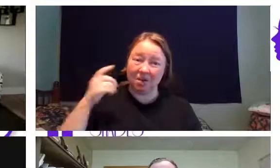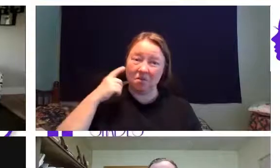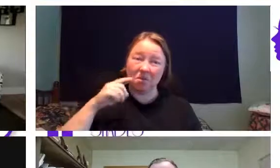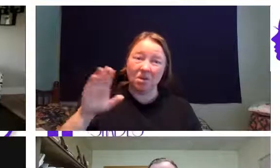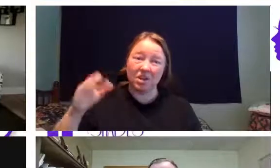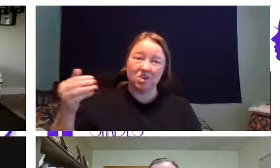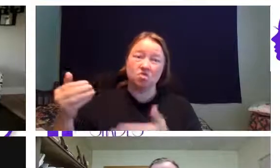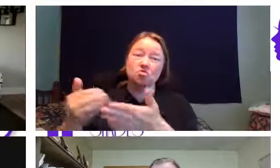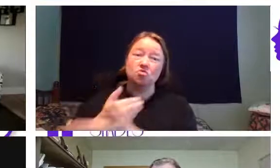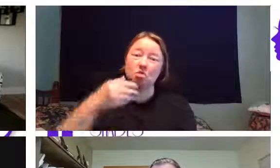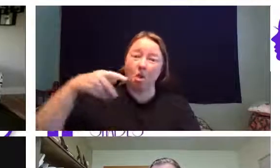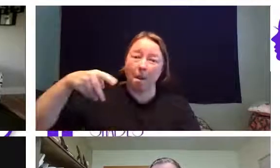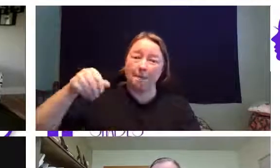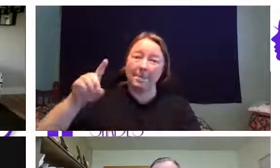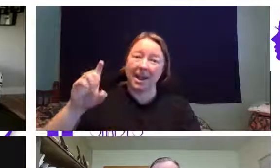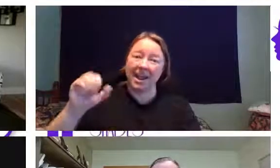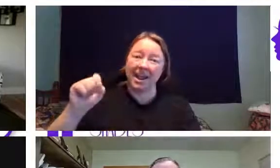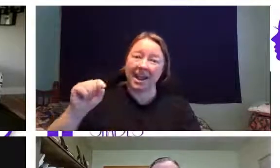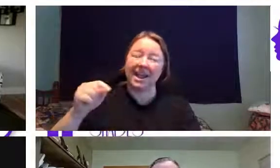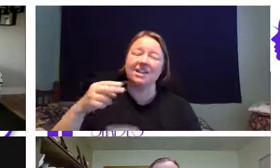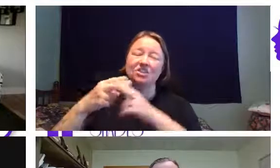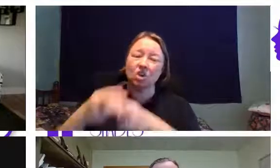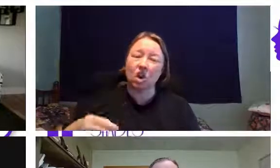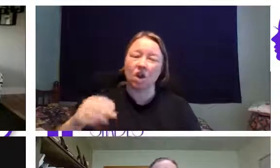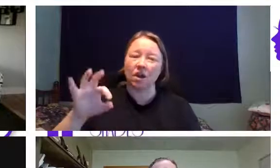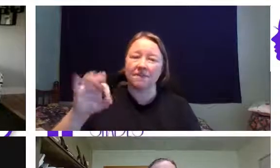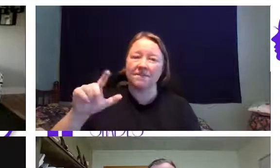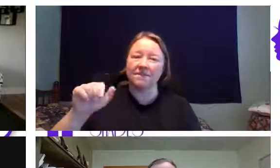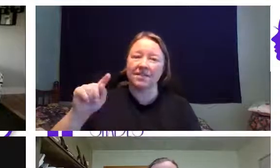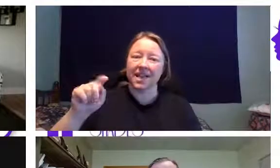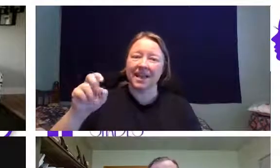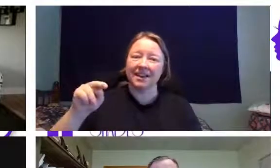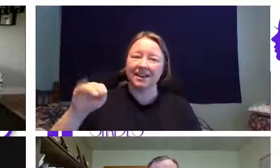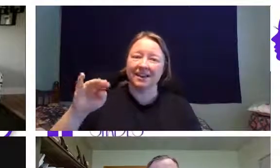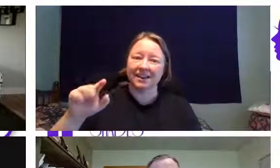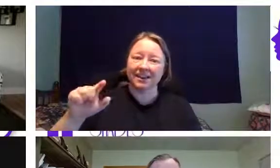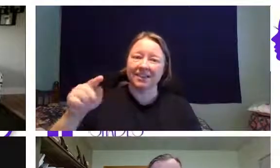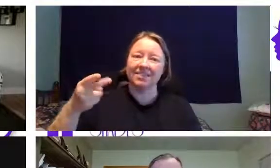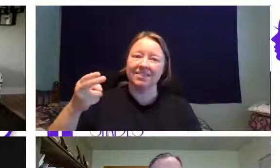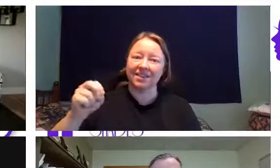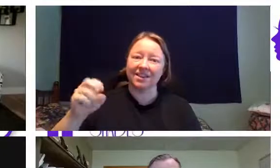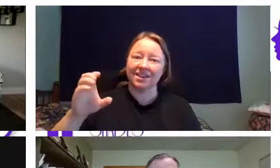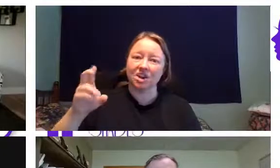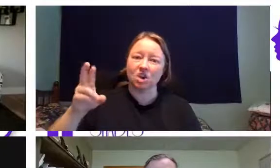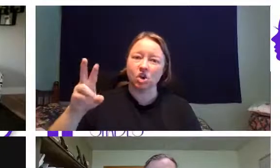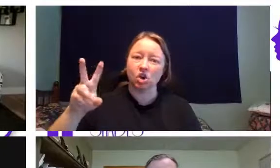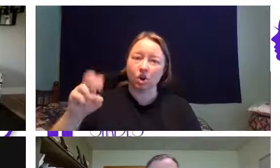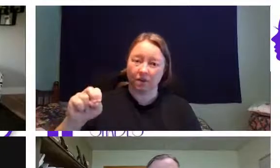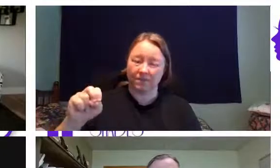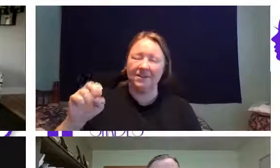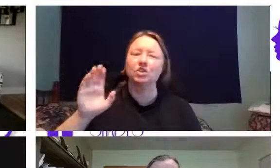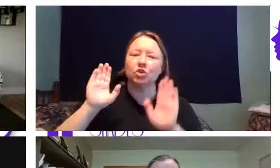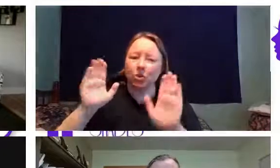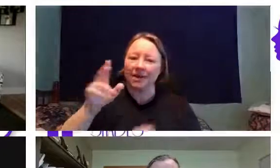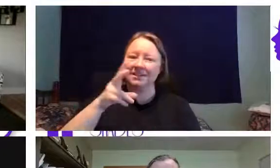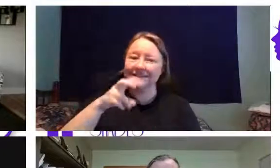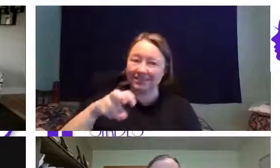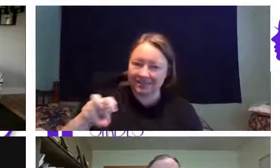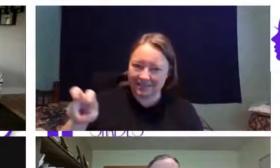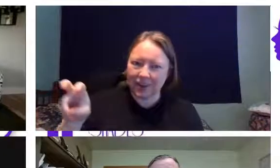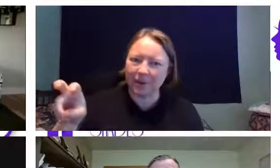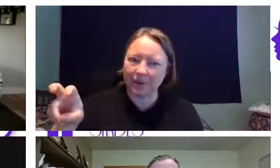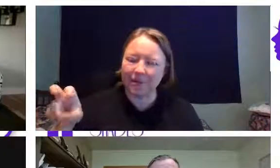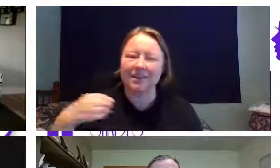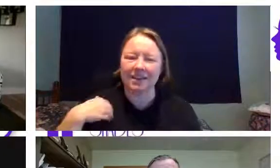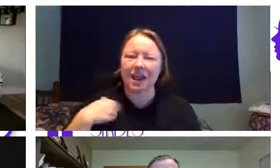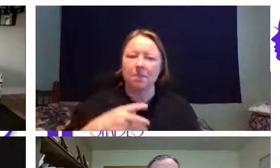new podcast called Flattening the Curve, which is a great segue. That there was a